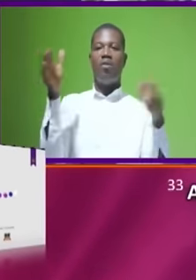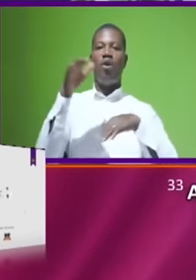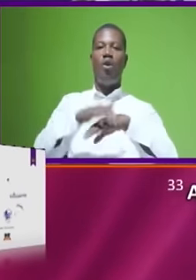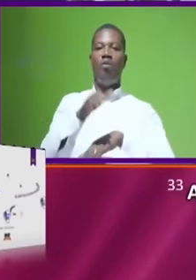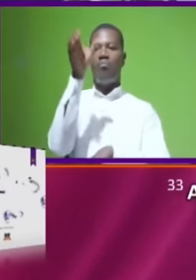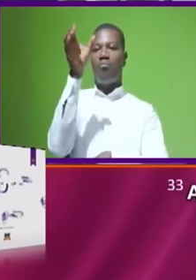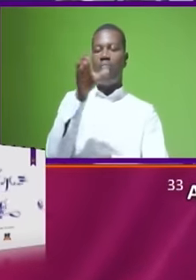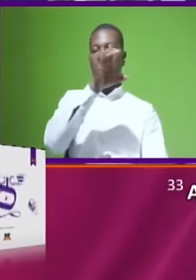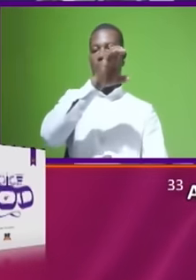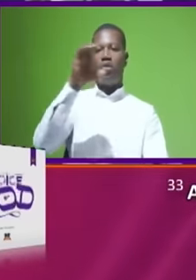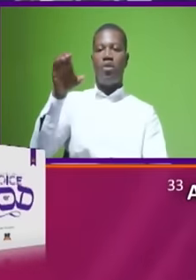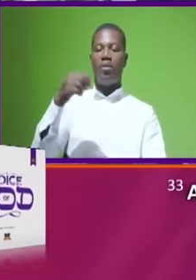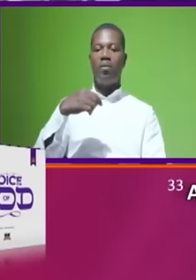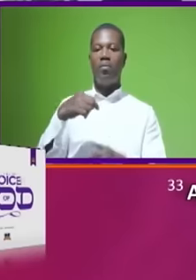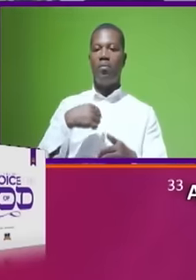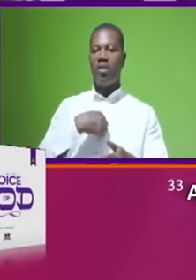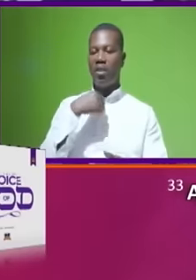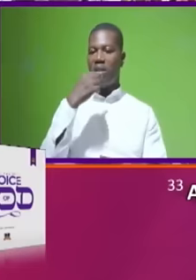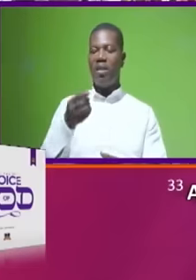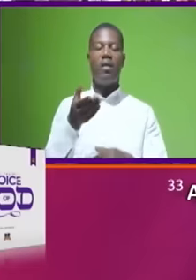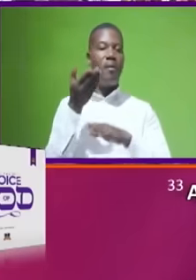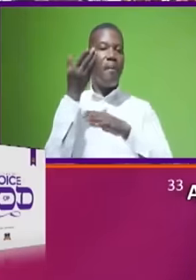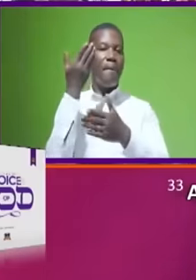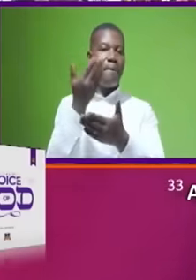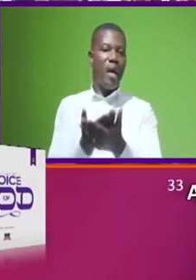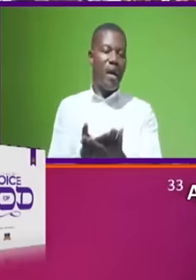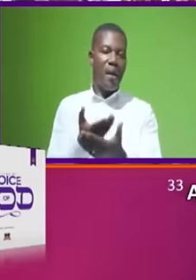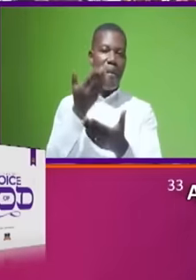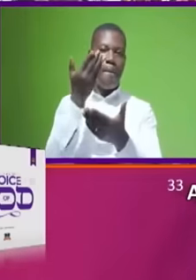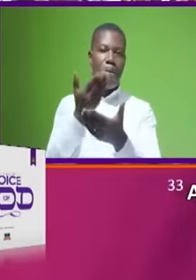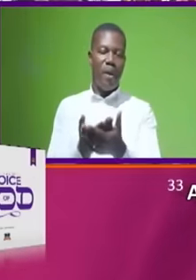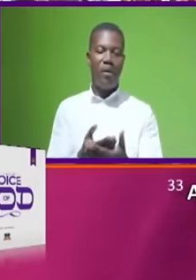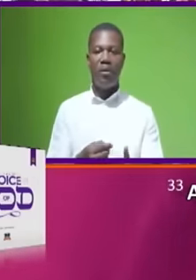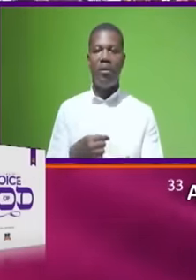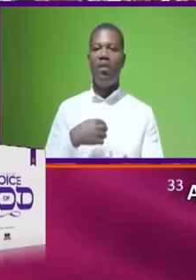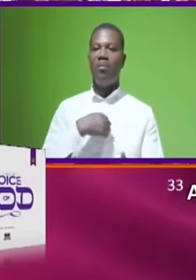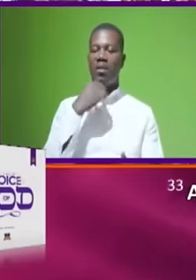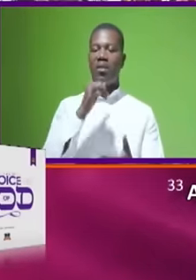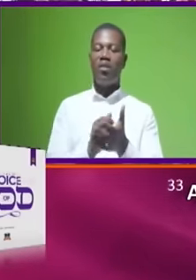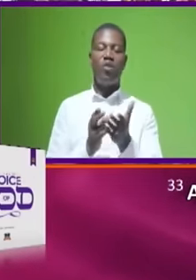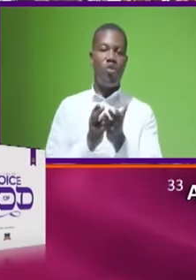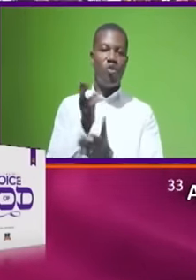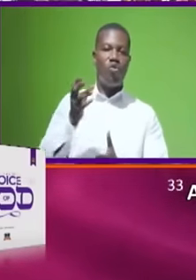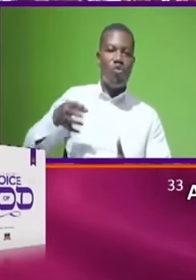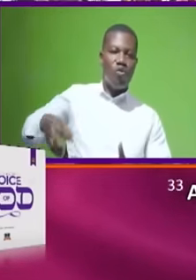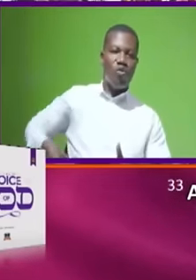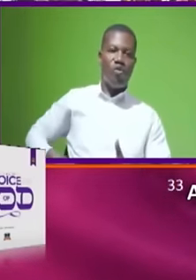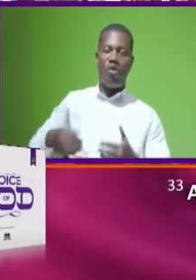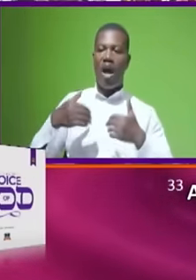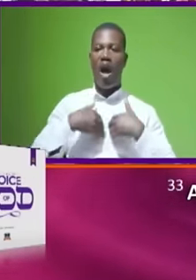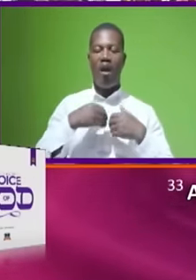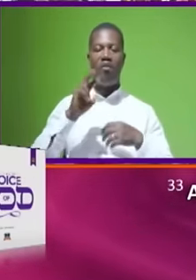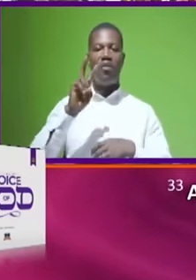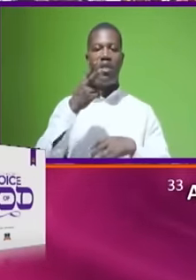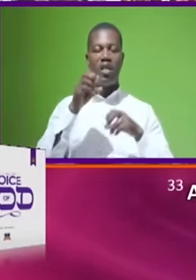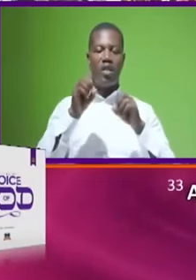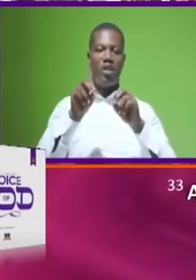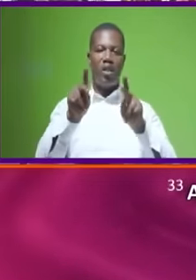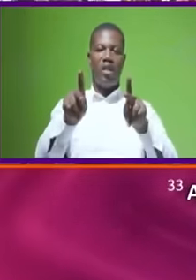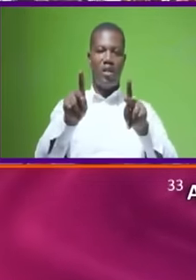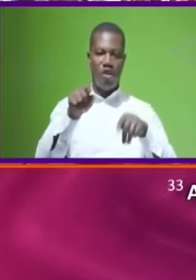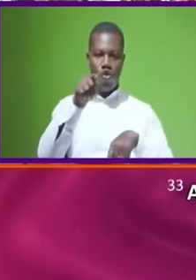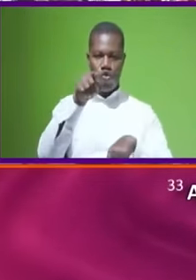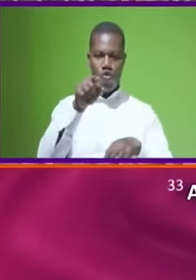Yes. And I said I plead to him. And second chance. And I said that